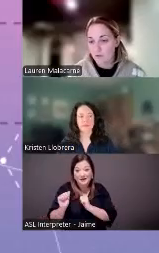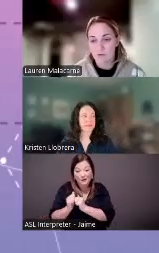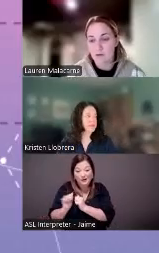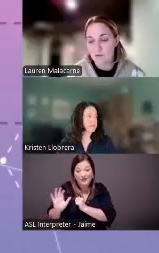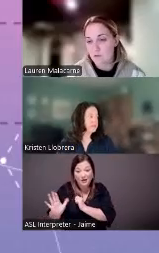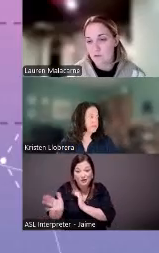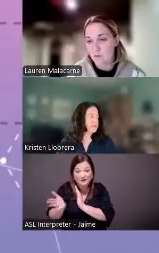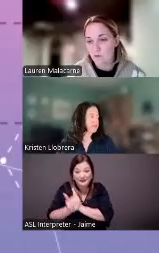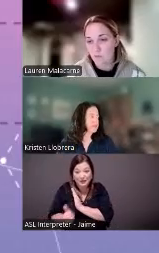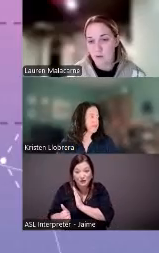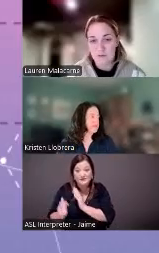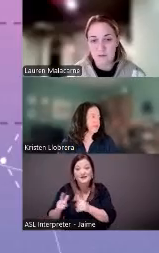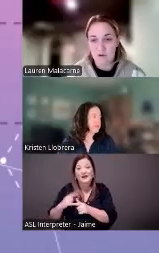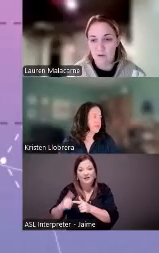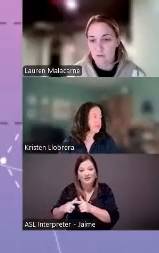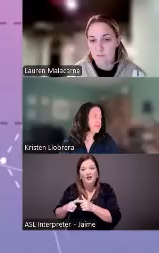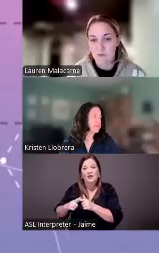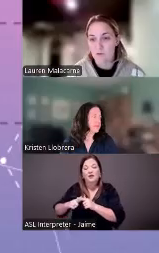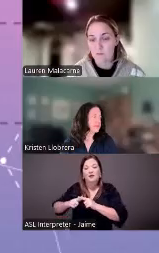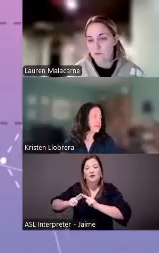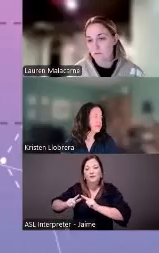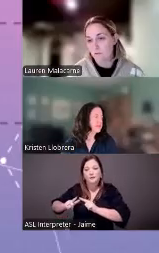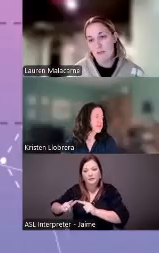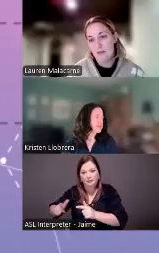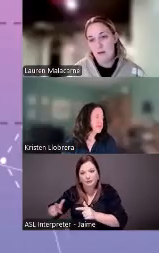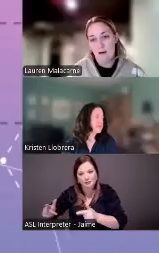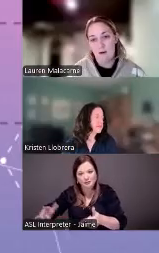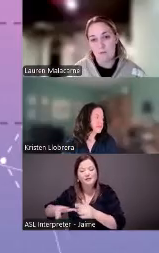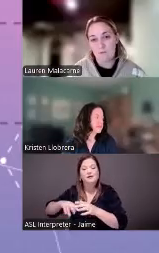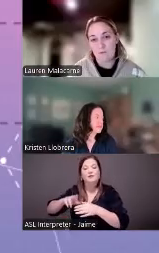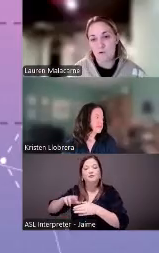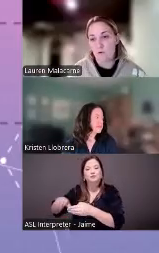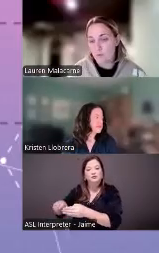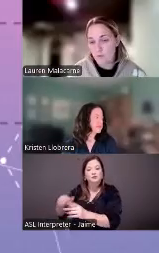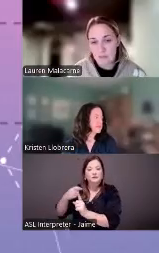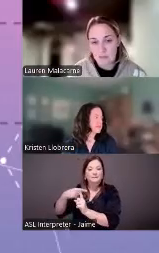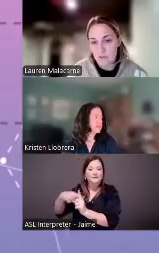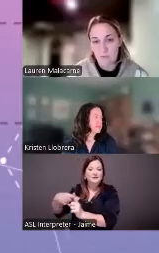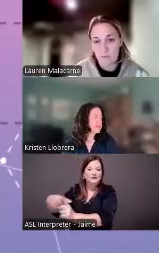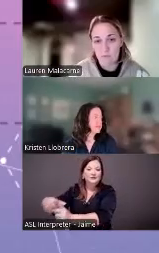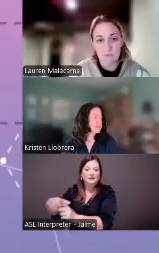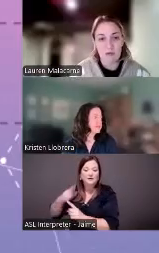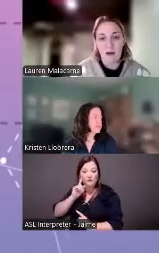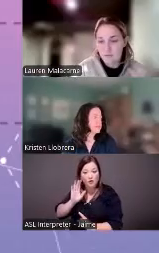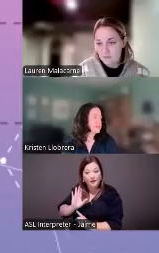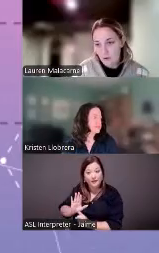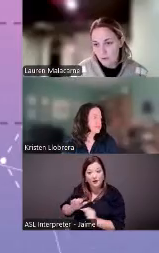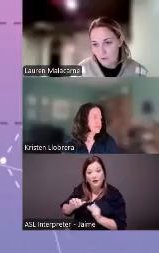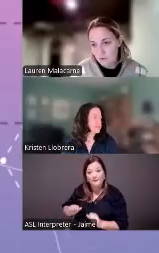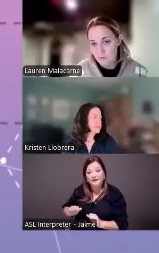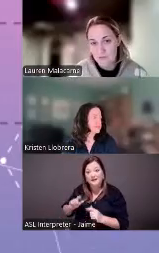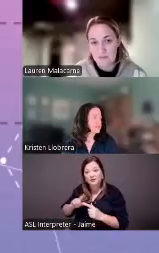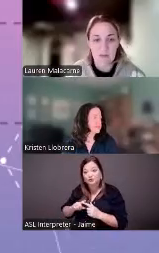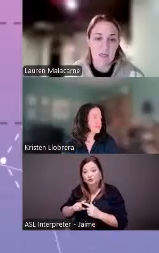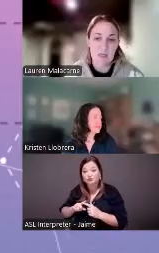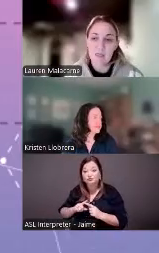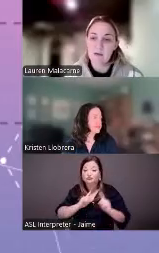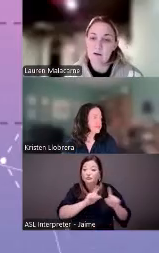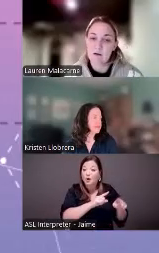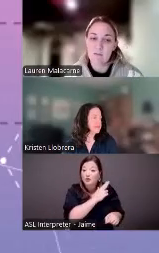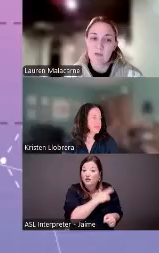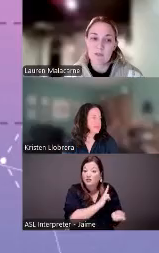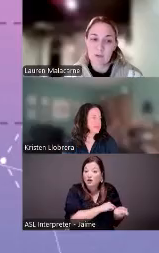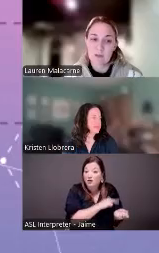a trickle-down effect into a number of positive outcomes in terms of their ability to access the healthcare services that they